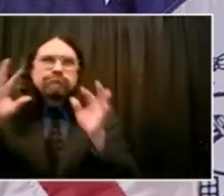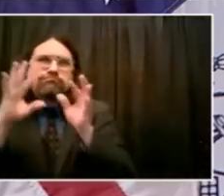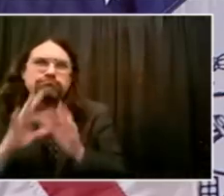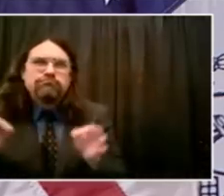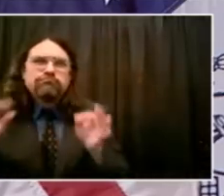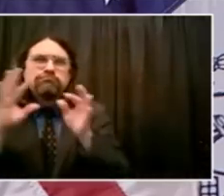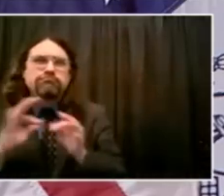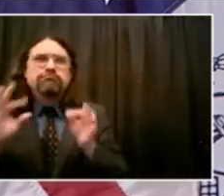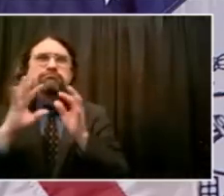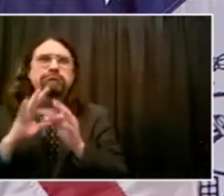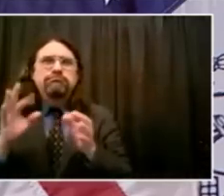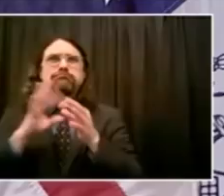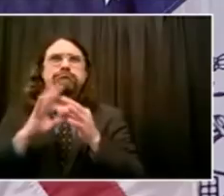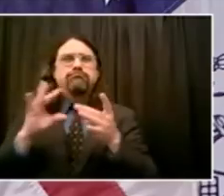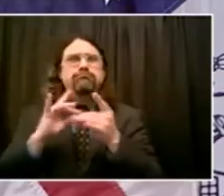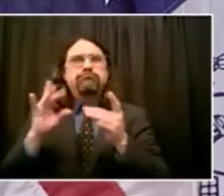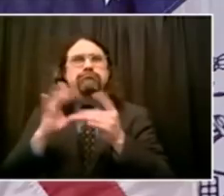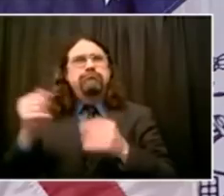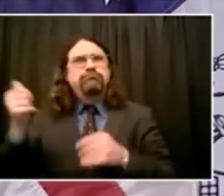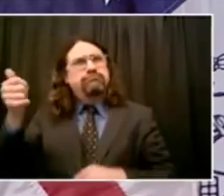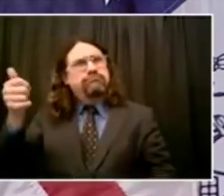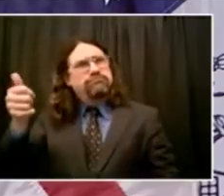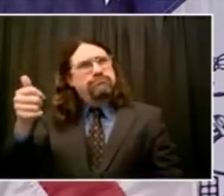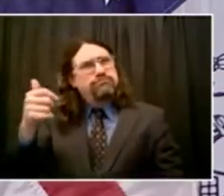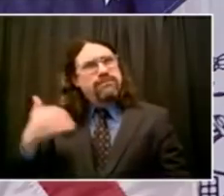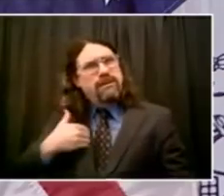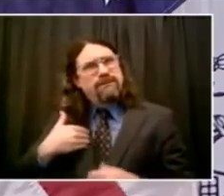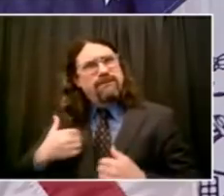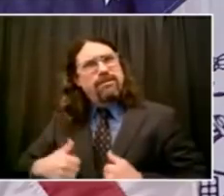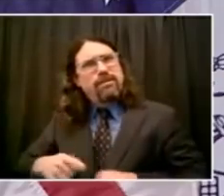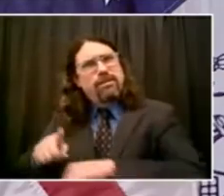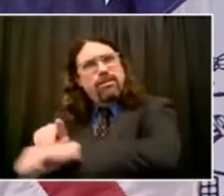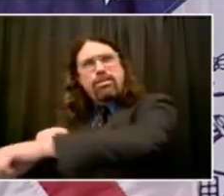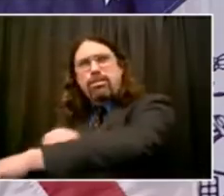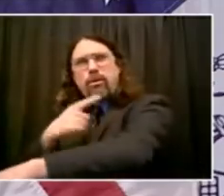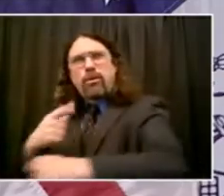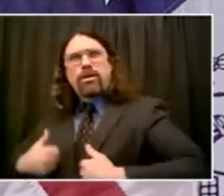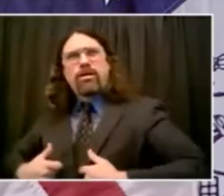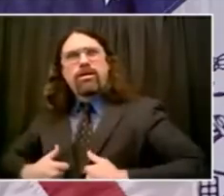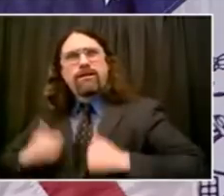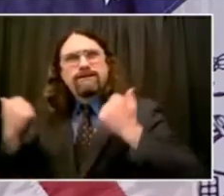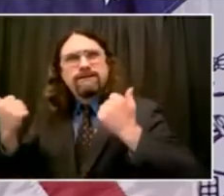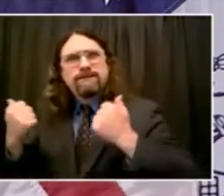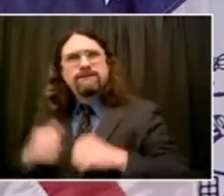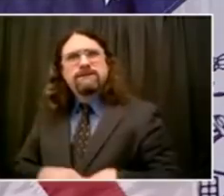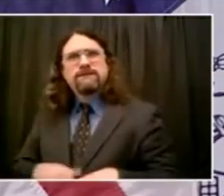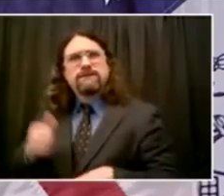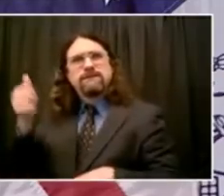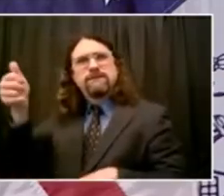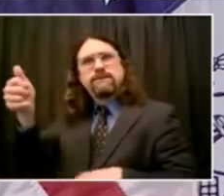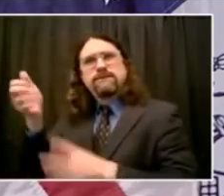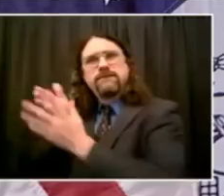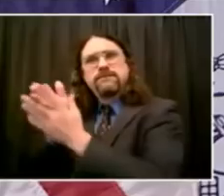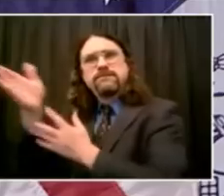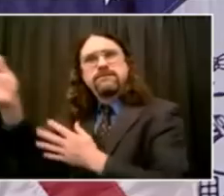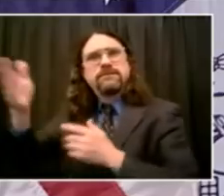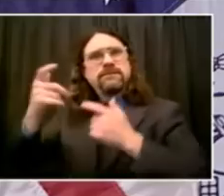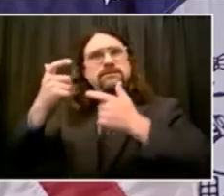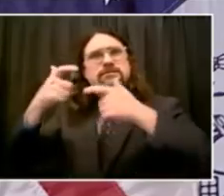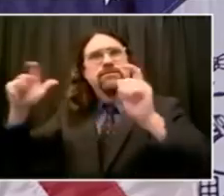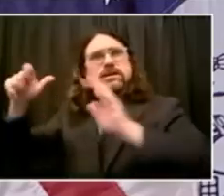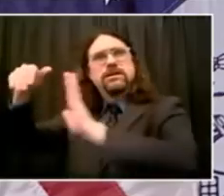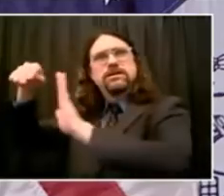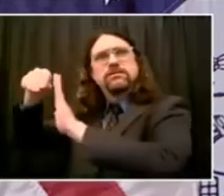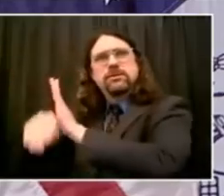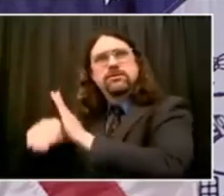always told me stories of what her family went through, our family went through in the Depression, how they overcame it, how they survived it.